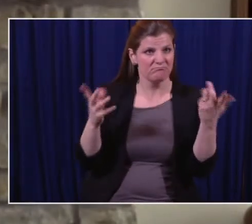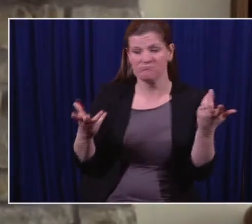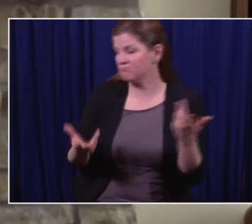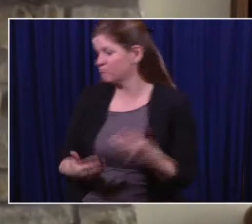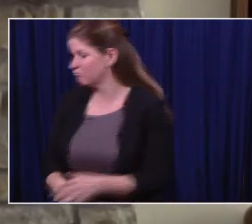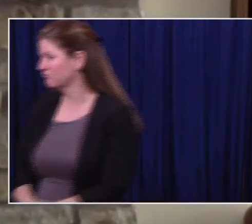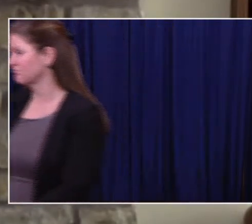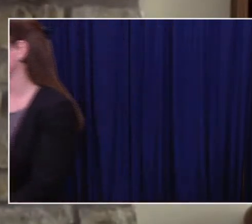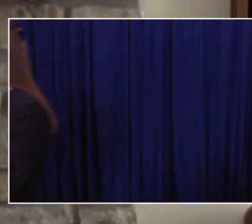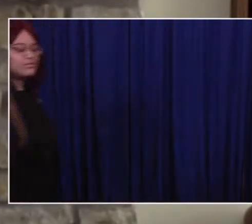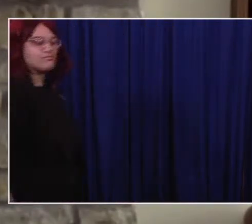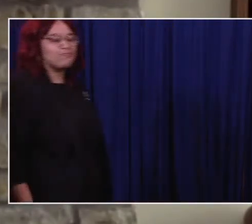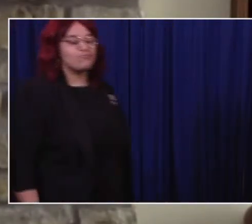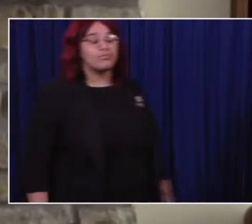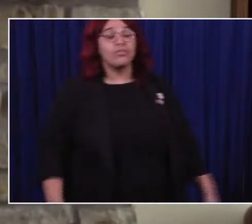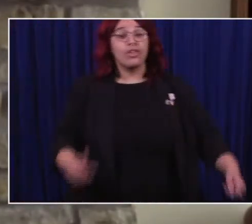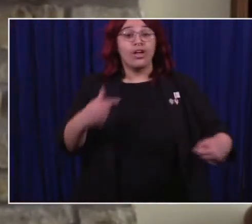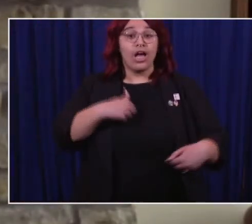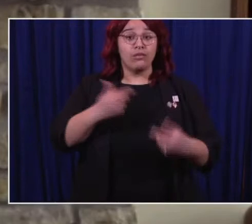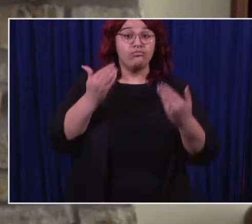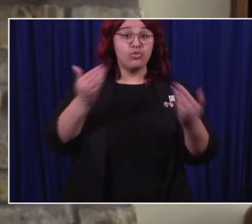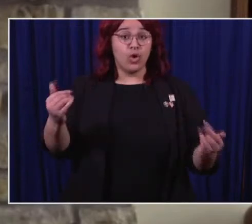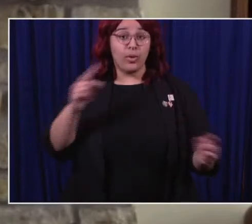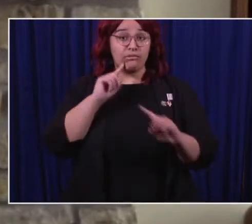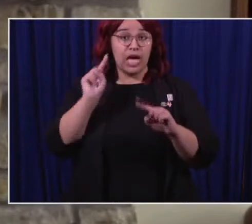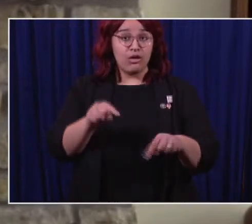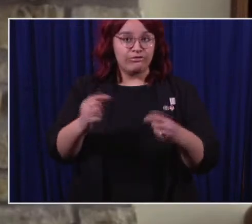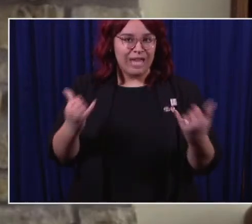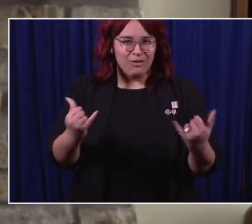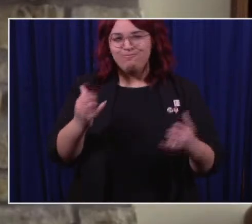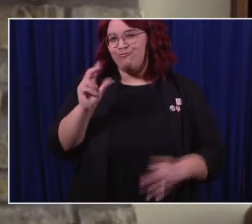in this week. Let me just,